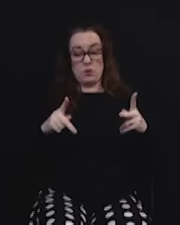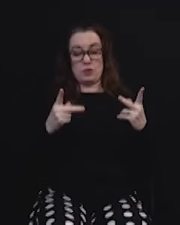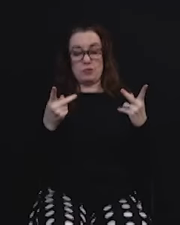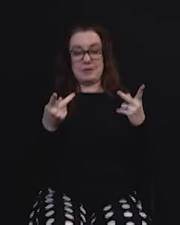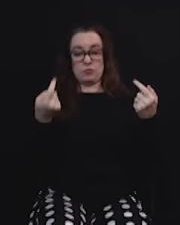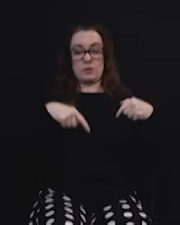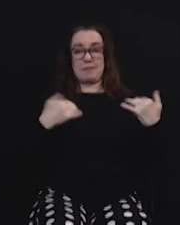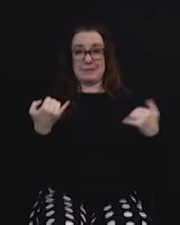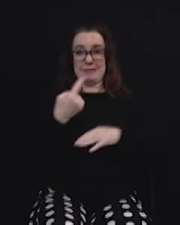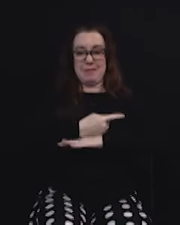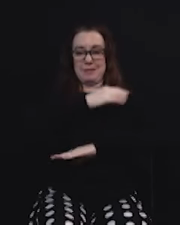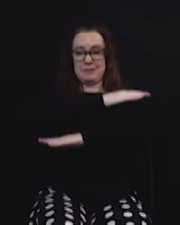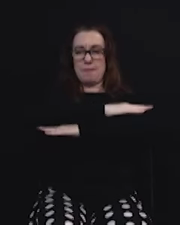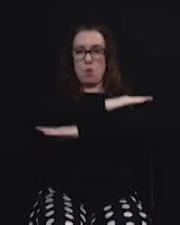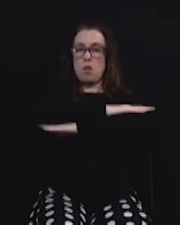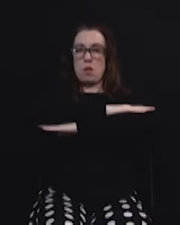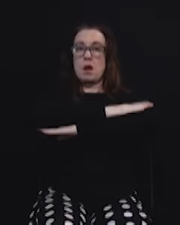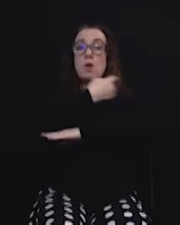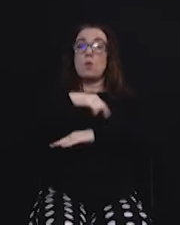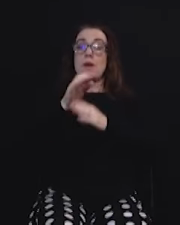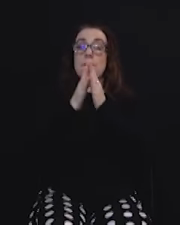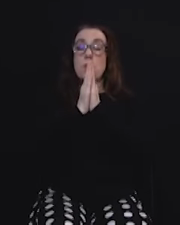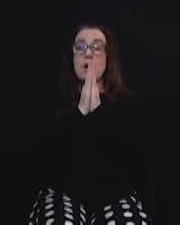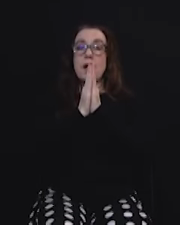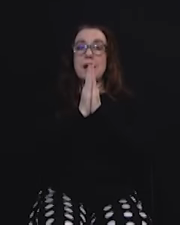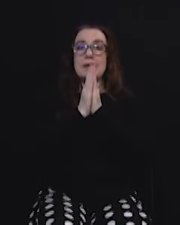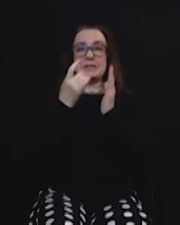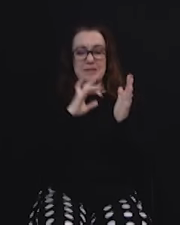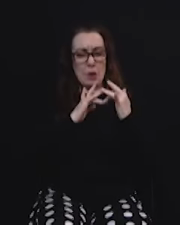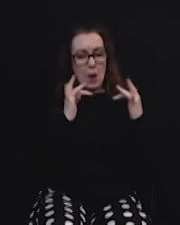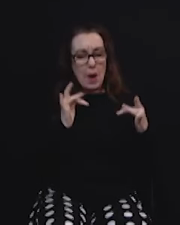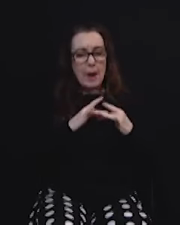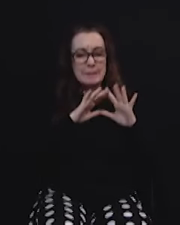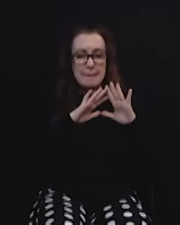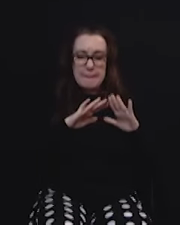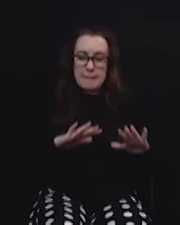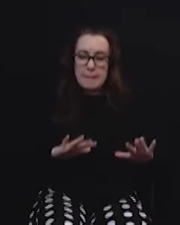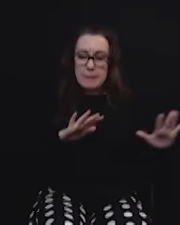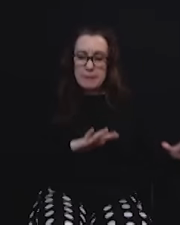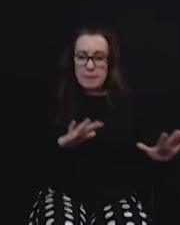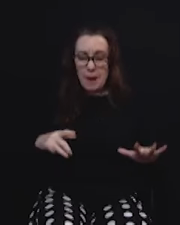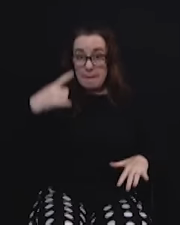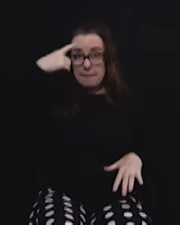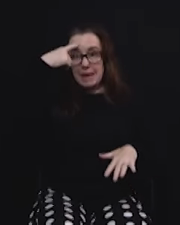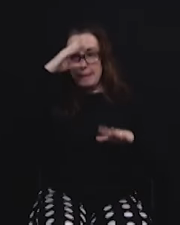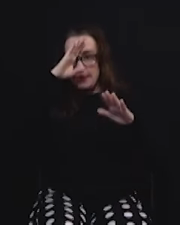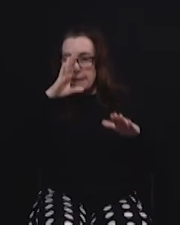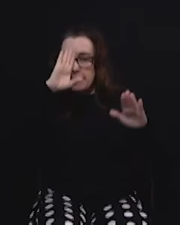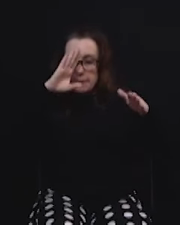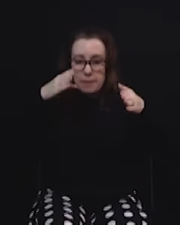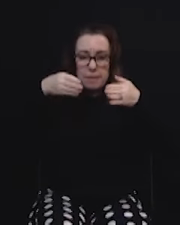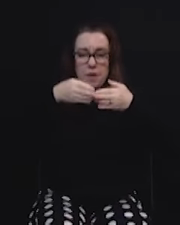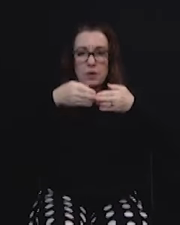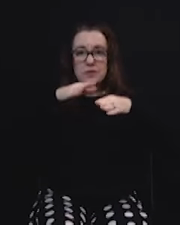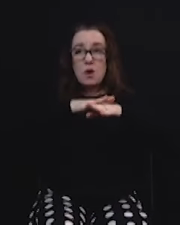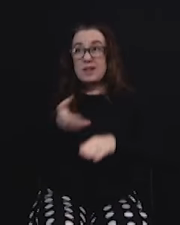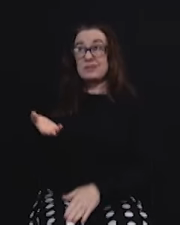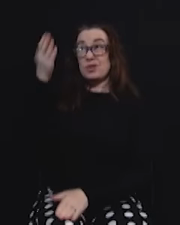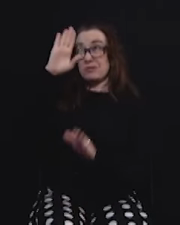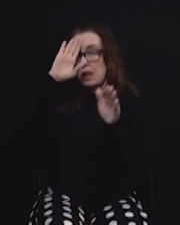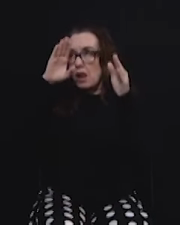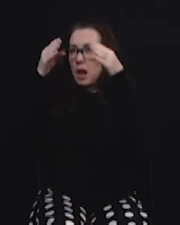table. Lord, we pray as we steady and calm our hearts that you would allow our minds to focus in on you,